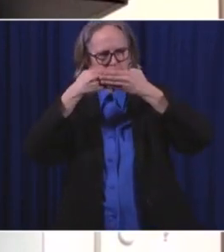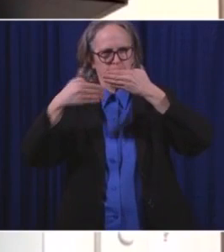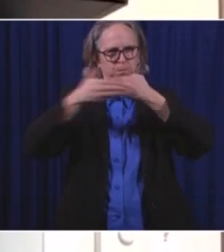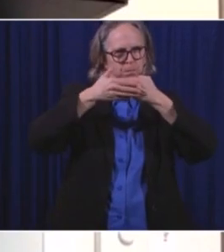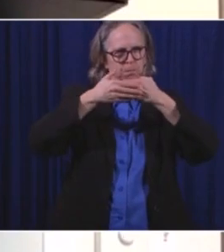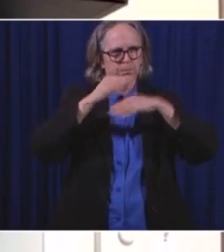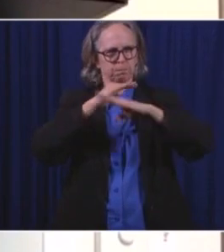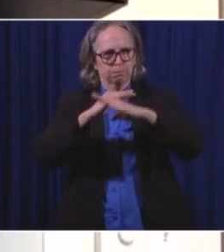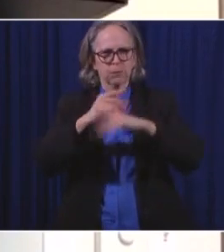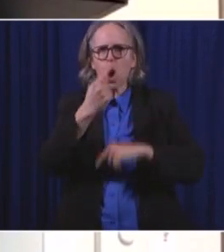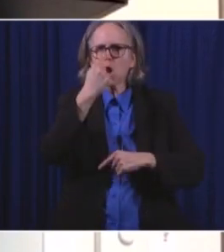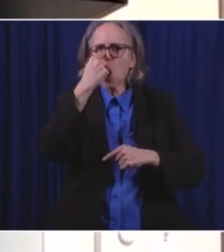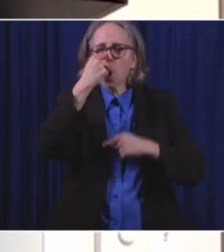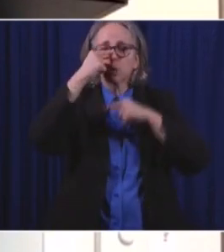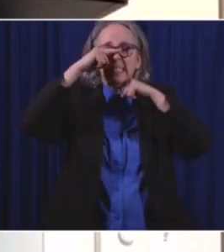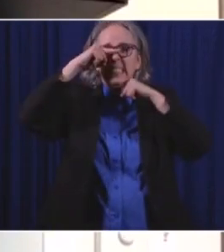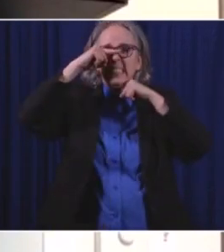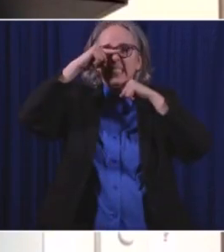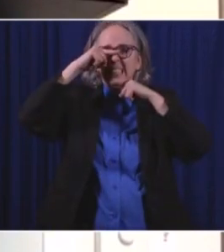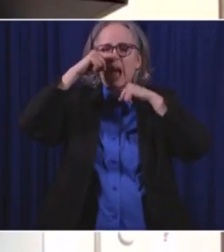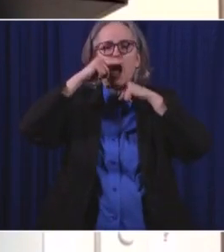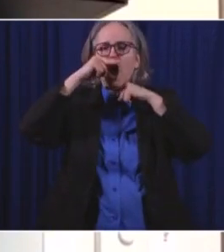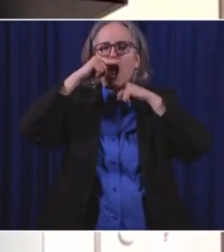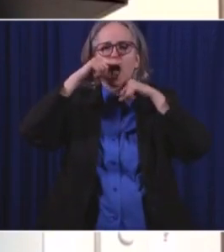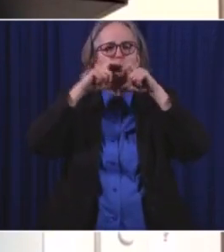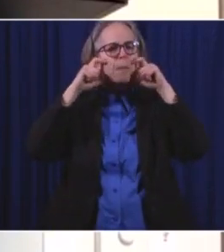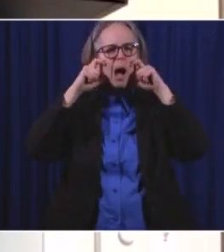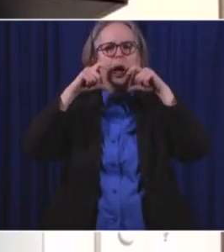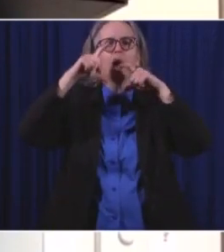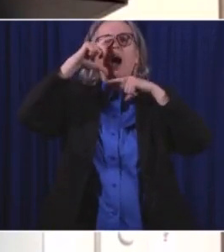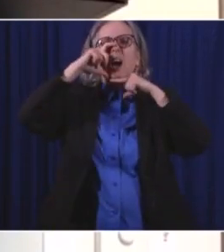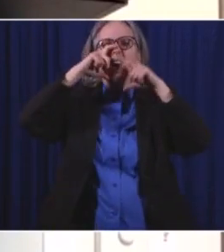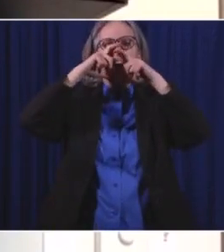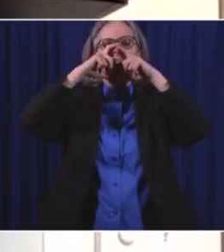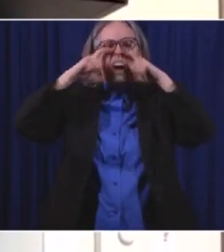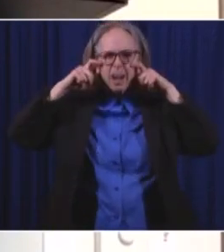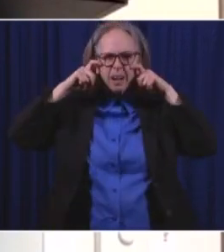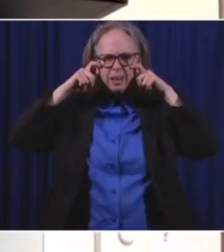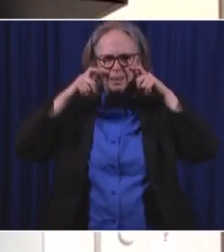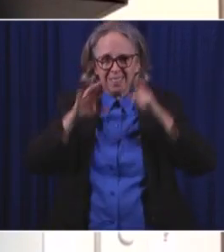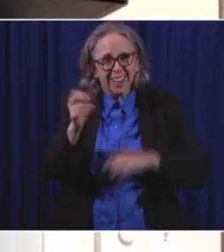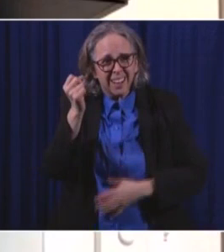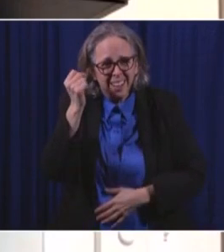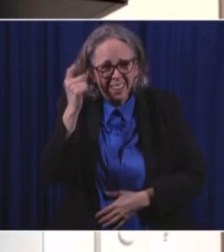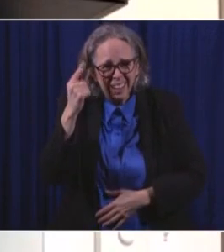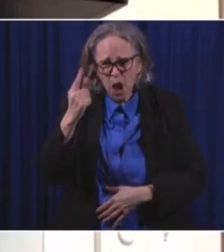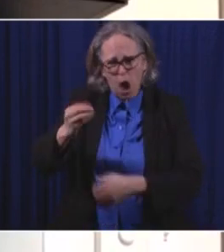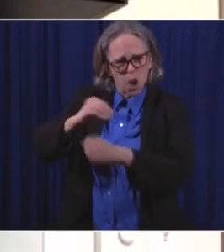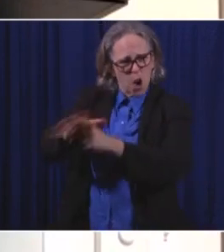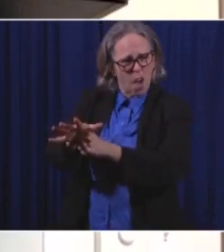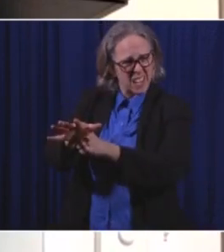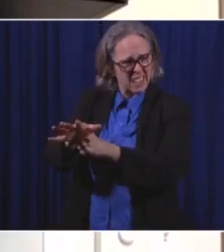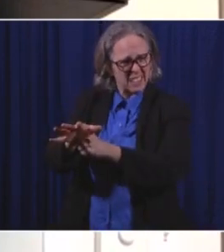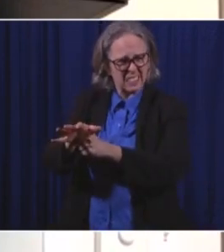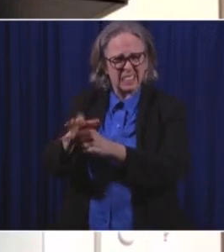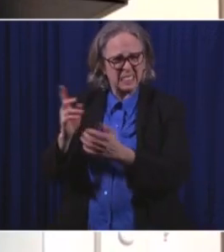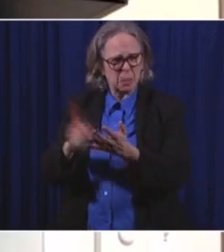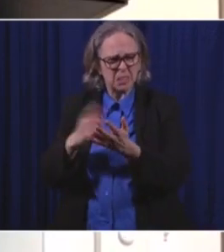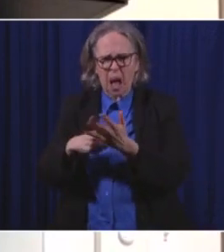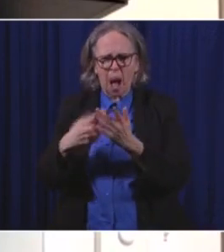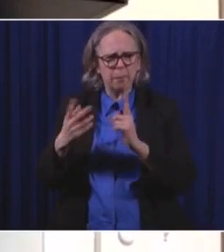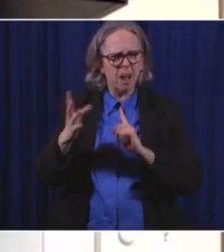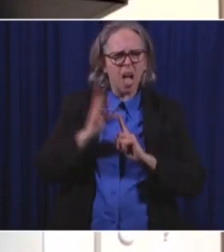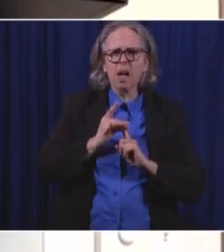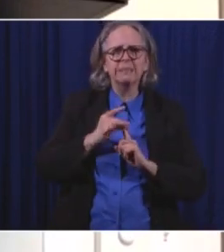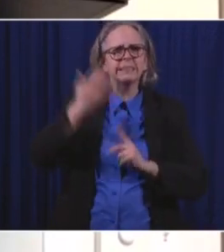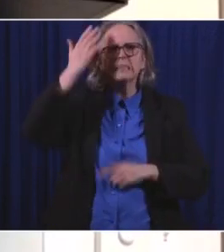this to be effective. Since people don't always have symptoms or yet know that they have the coronavirus,